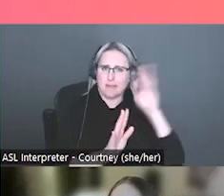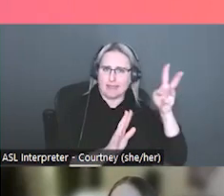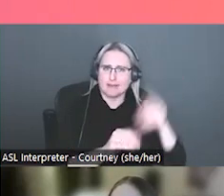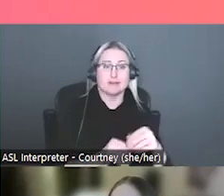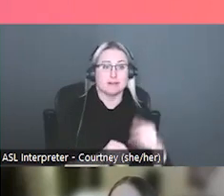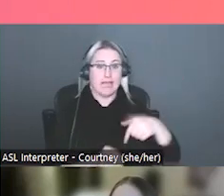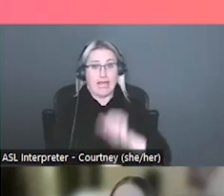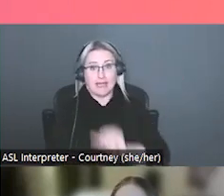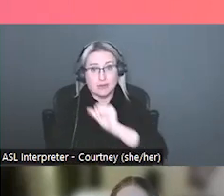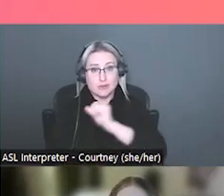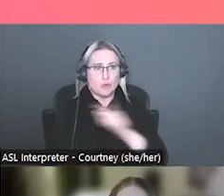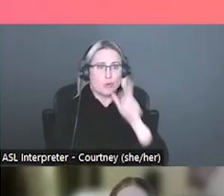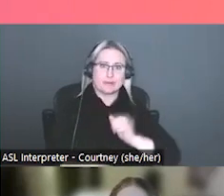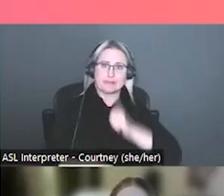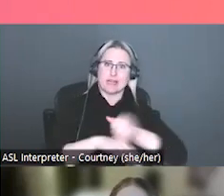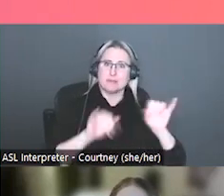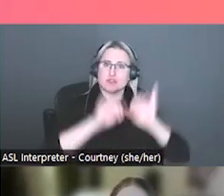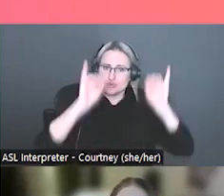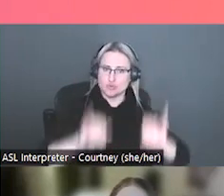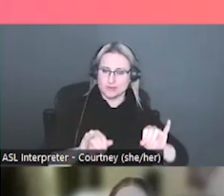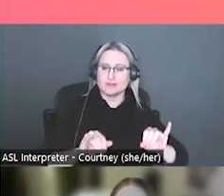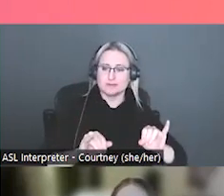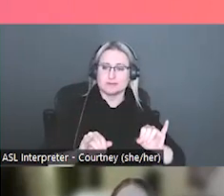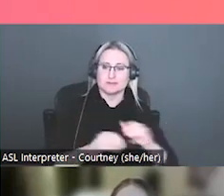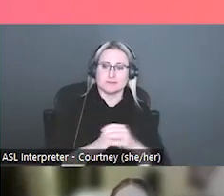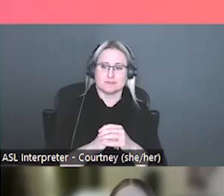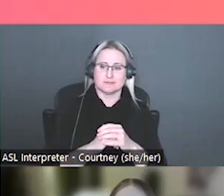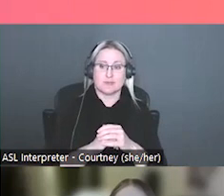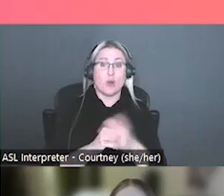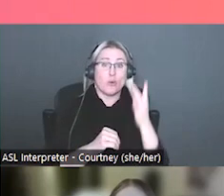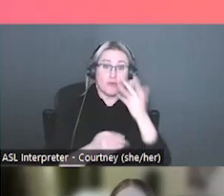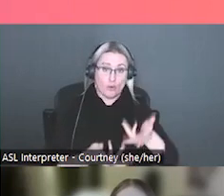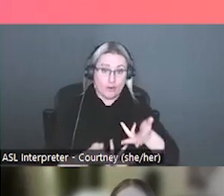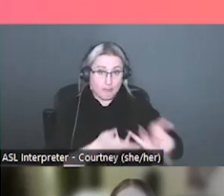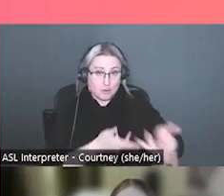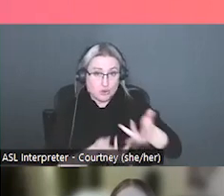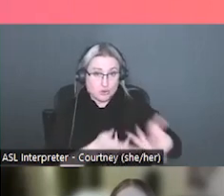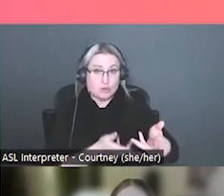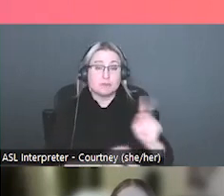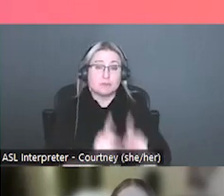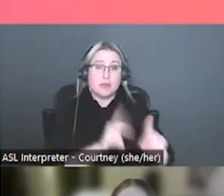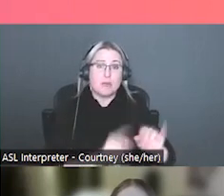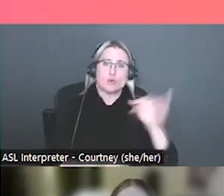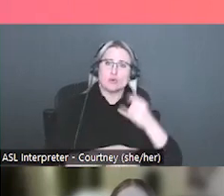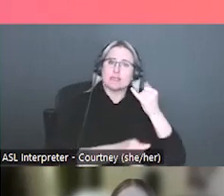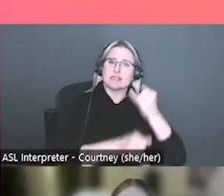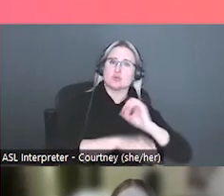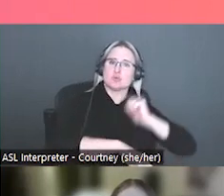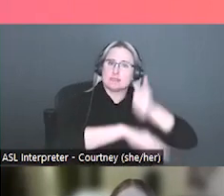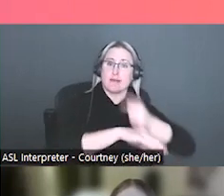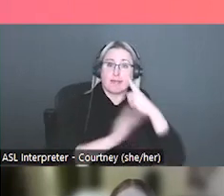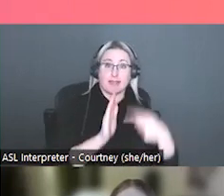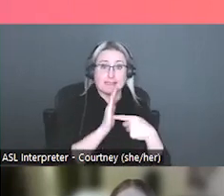that are institutionalized at both the level of interpersonal relations and also institutions, such